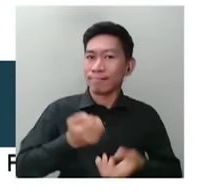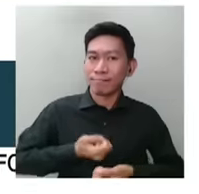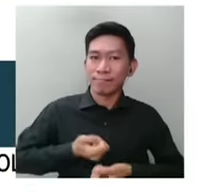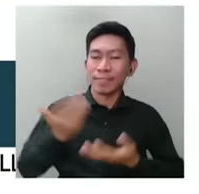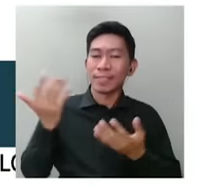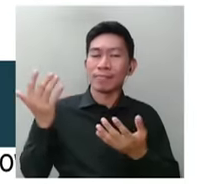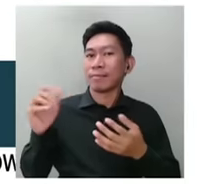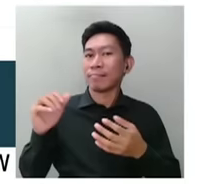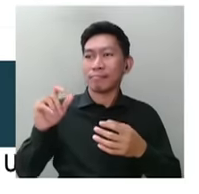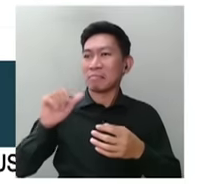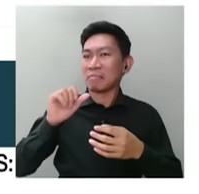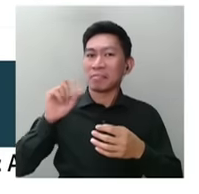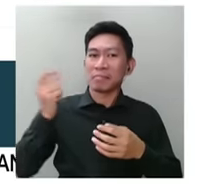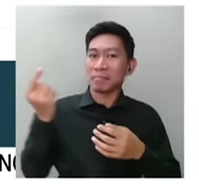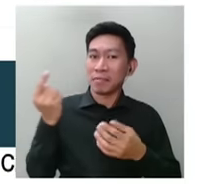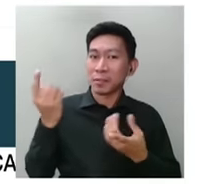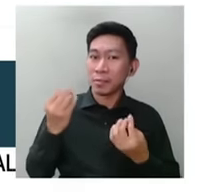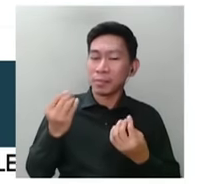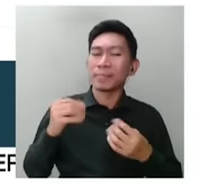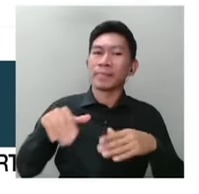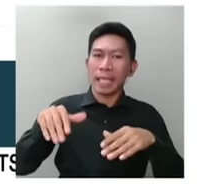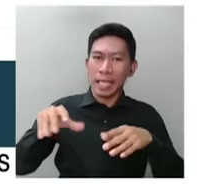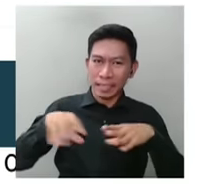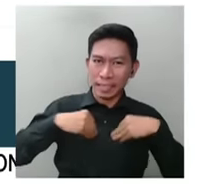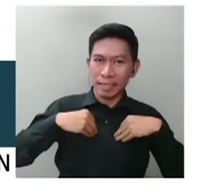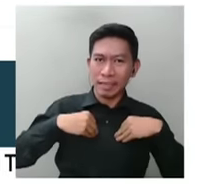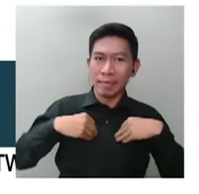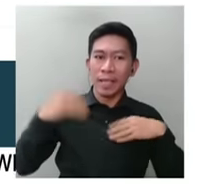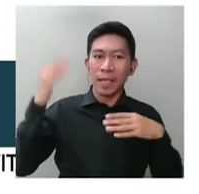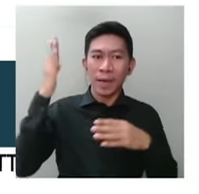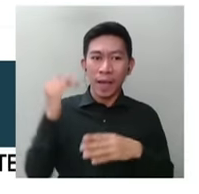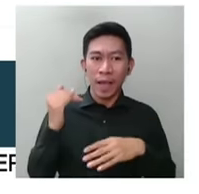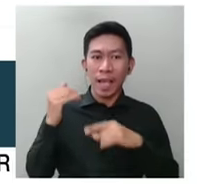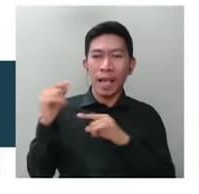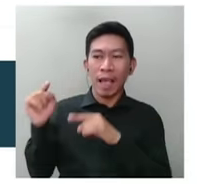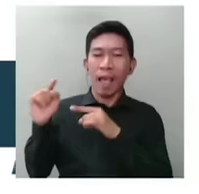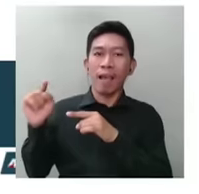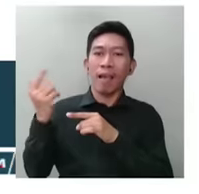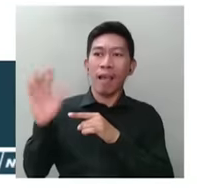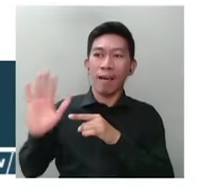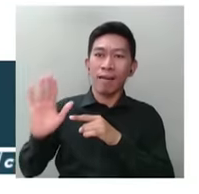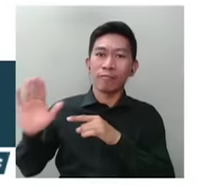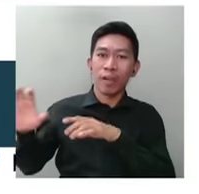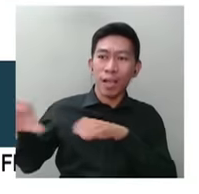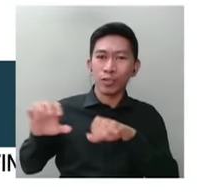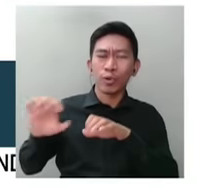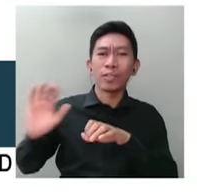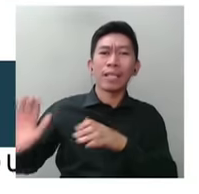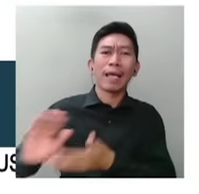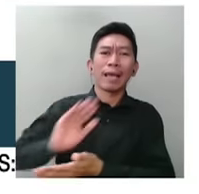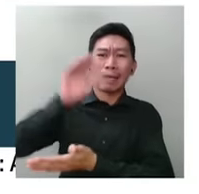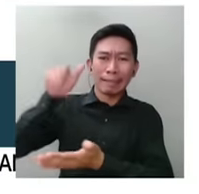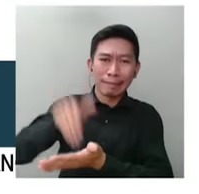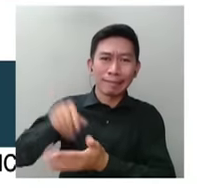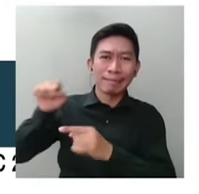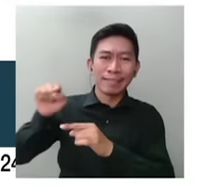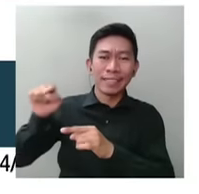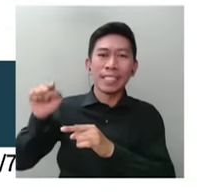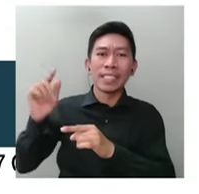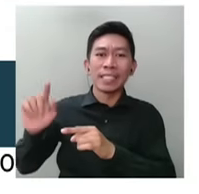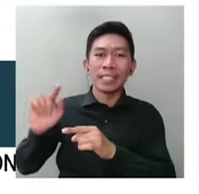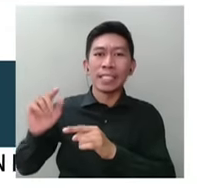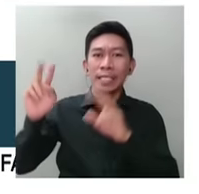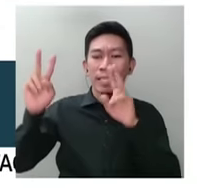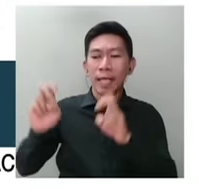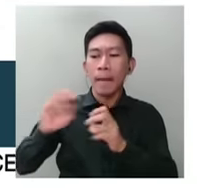as it is, because that unilateral action is coming from the Middle Kingdom. This is how China views the world, what they call the Middle